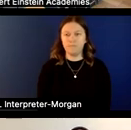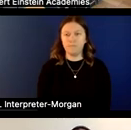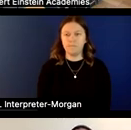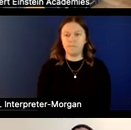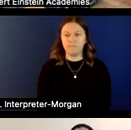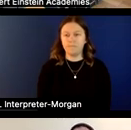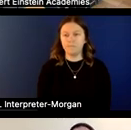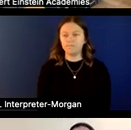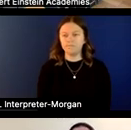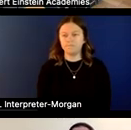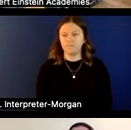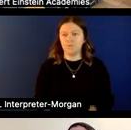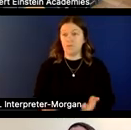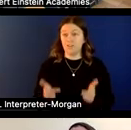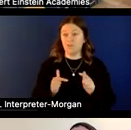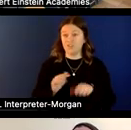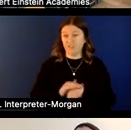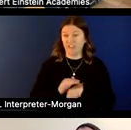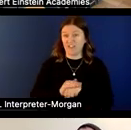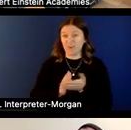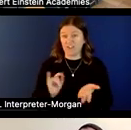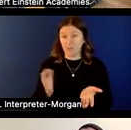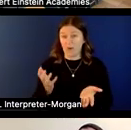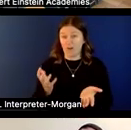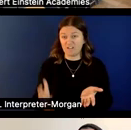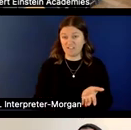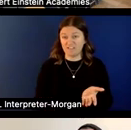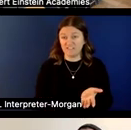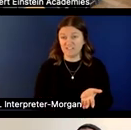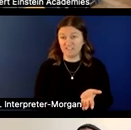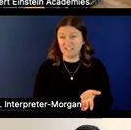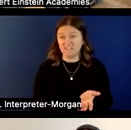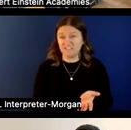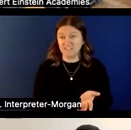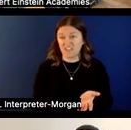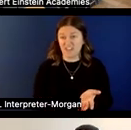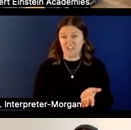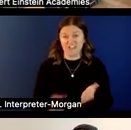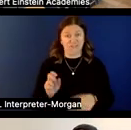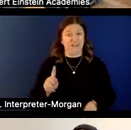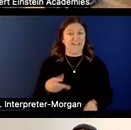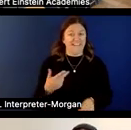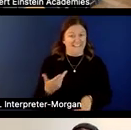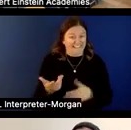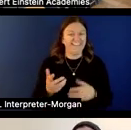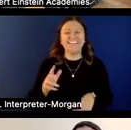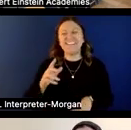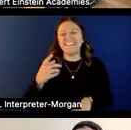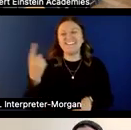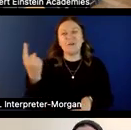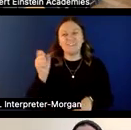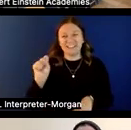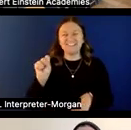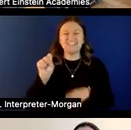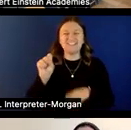Always an S. It's always an S, yes. And so there is a rule, but we're doing basic, so we're not on it. So if